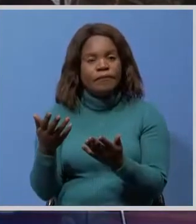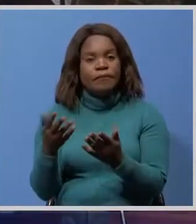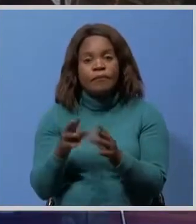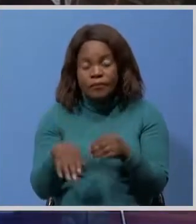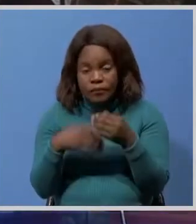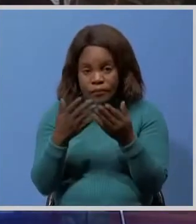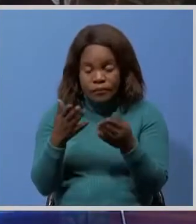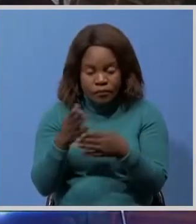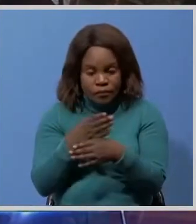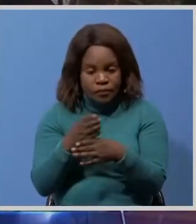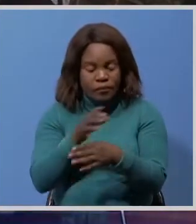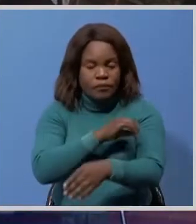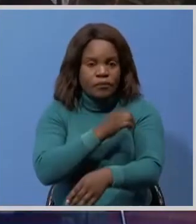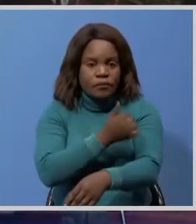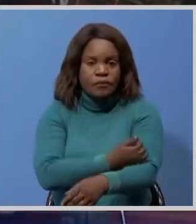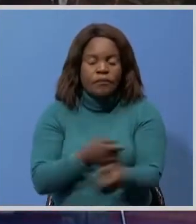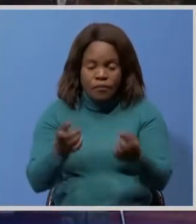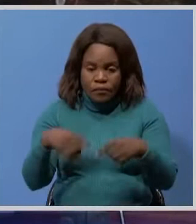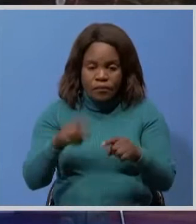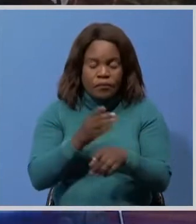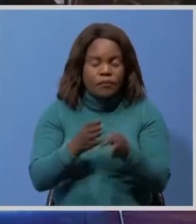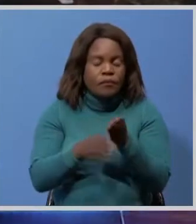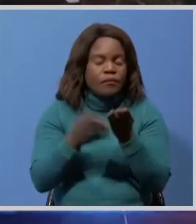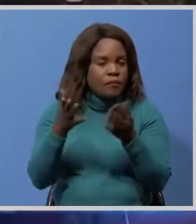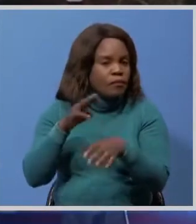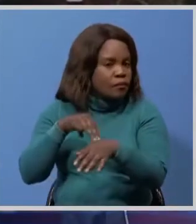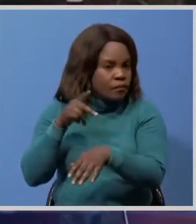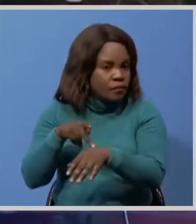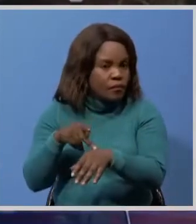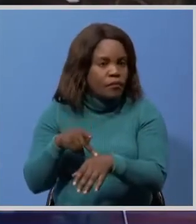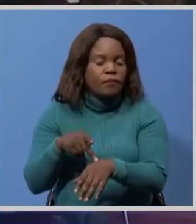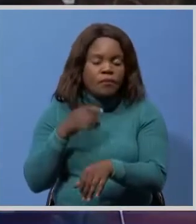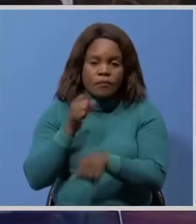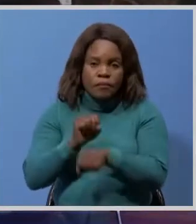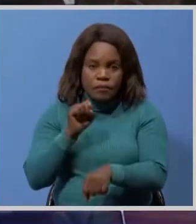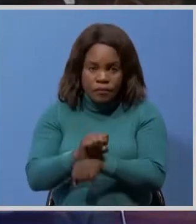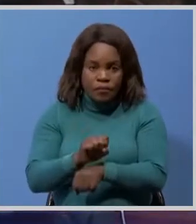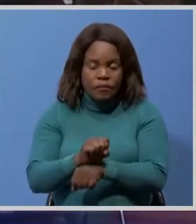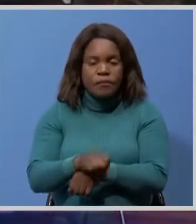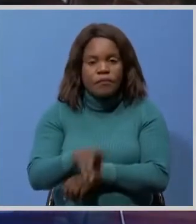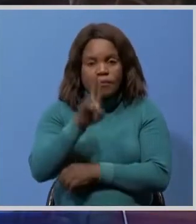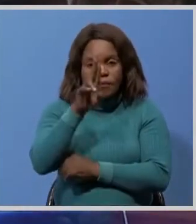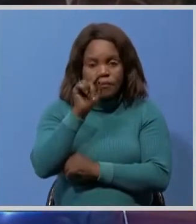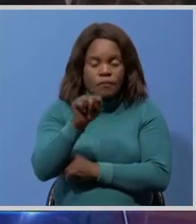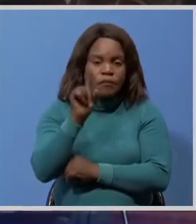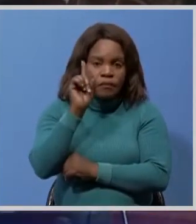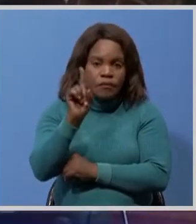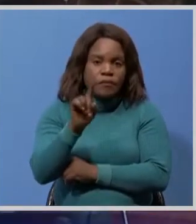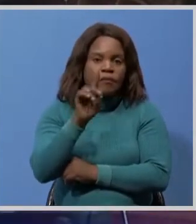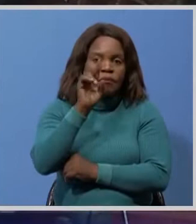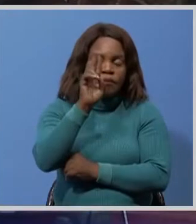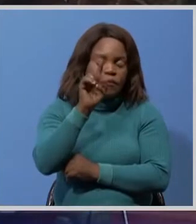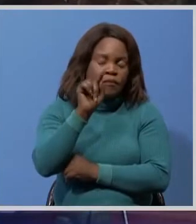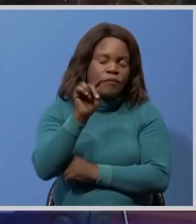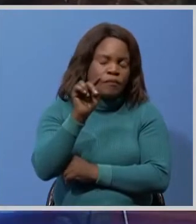business opportunities to local contractors in Mpika worth $2.12 million